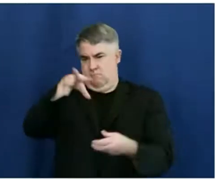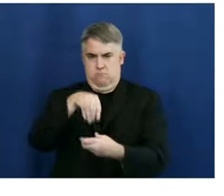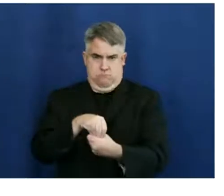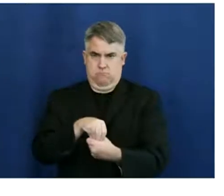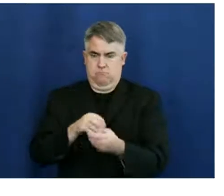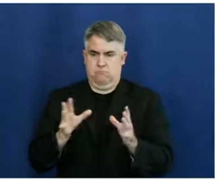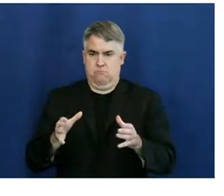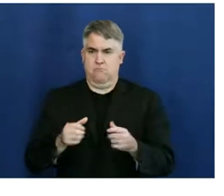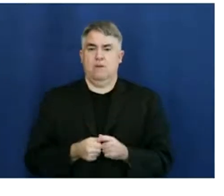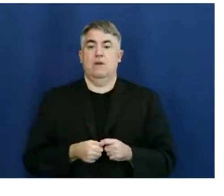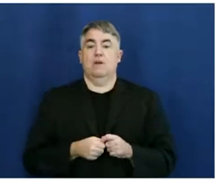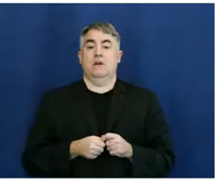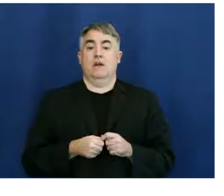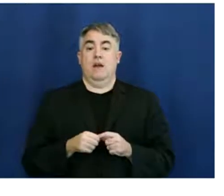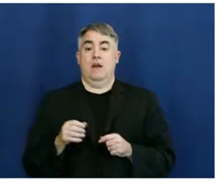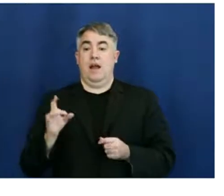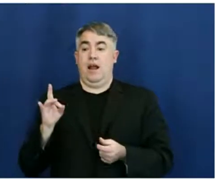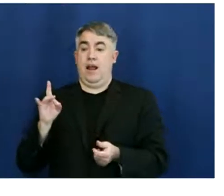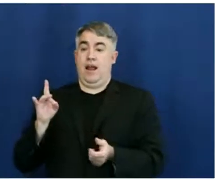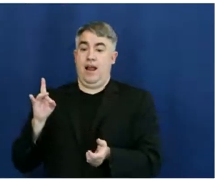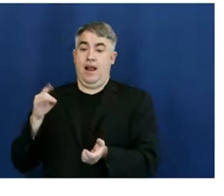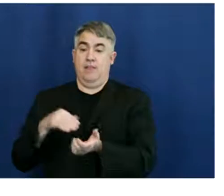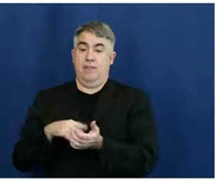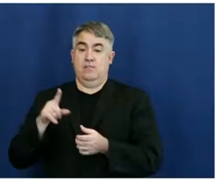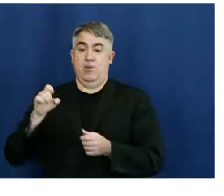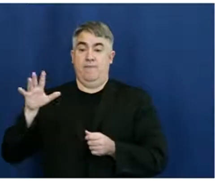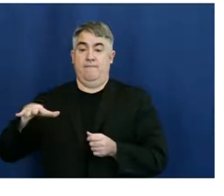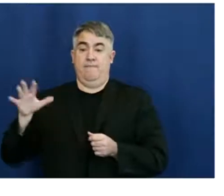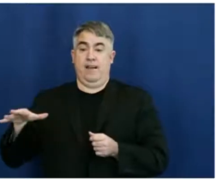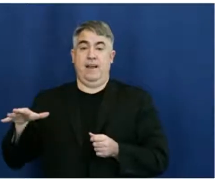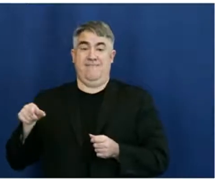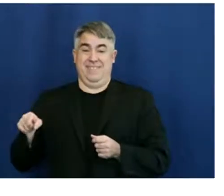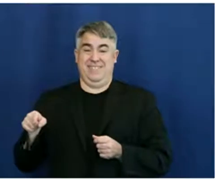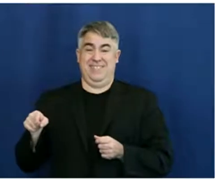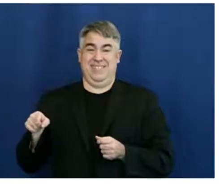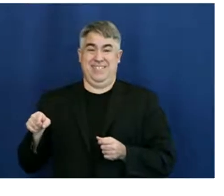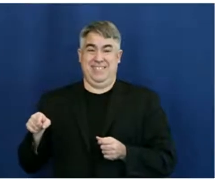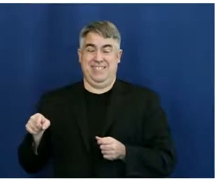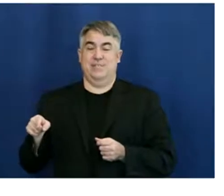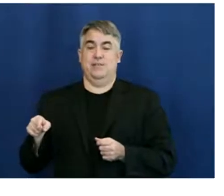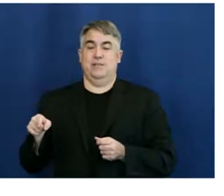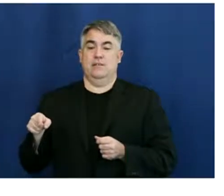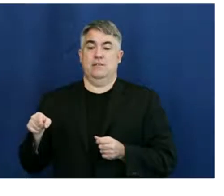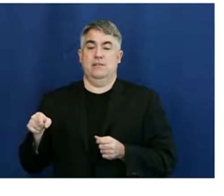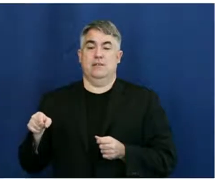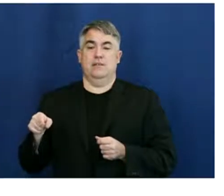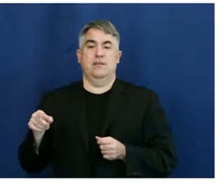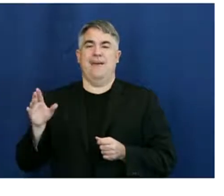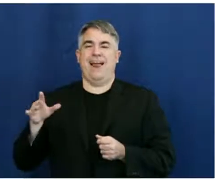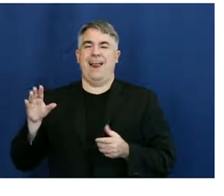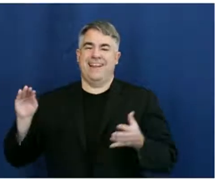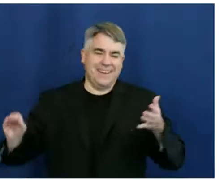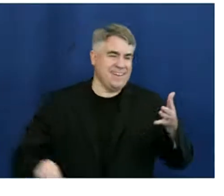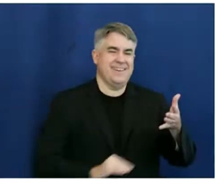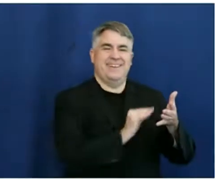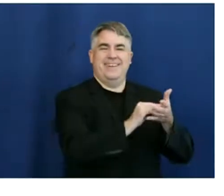of 8,155 vaccines that have been administered. They're just pending the upload into the system. And